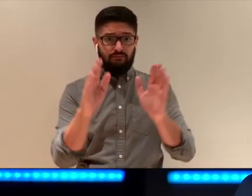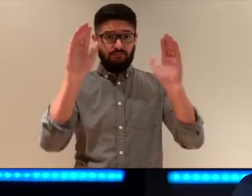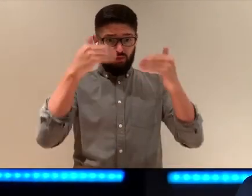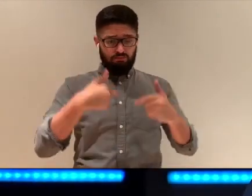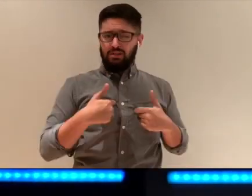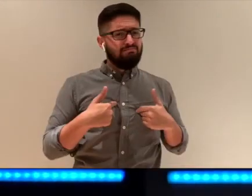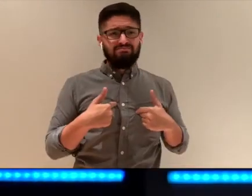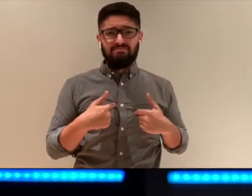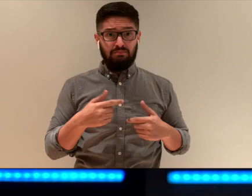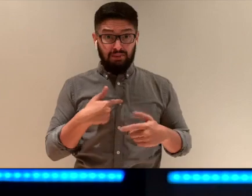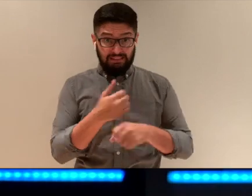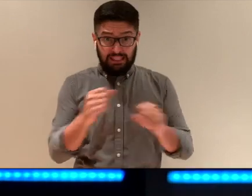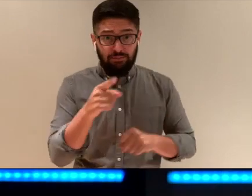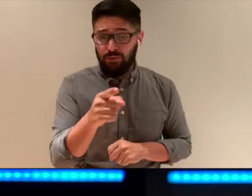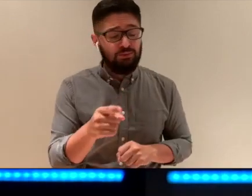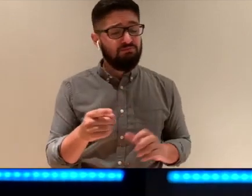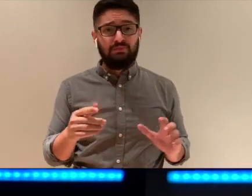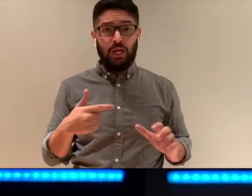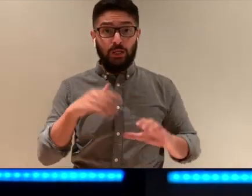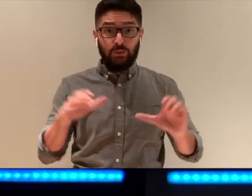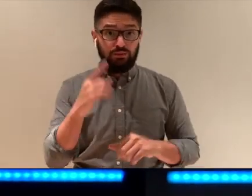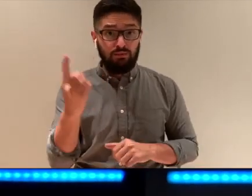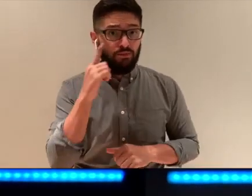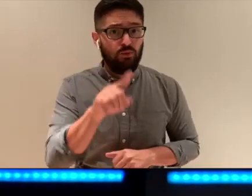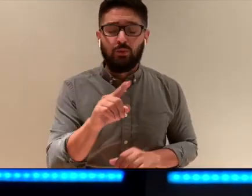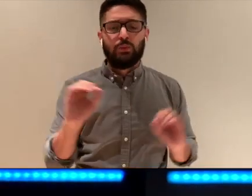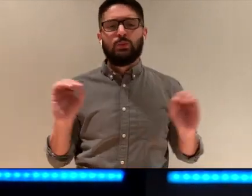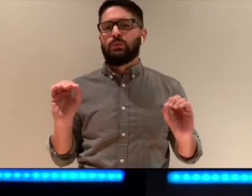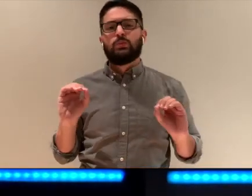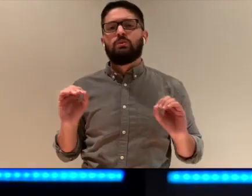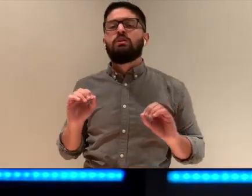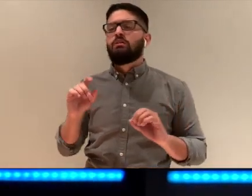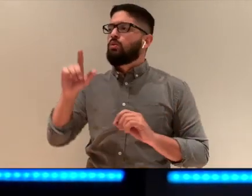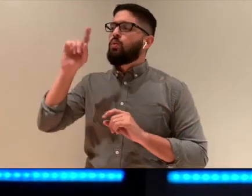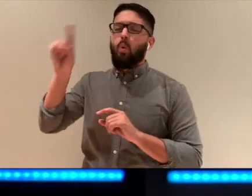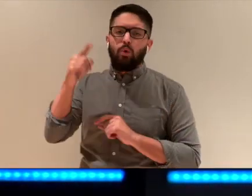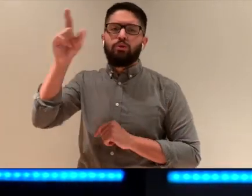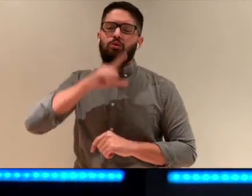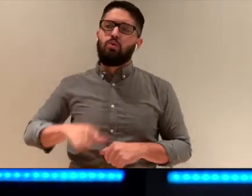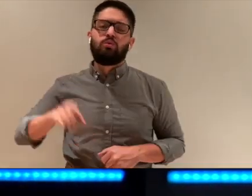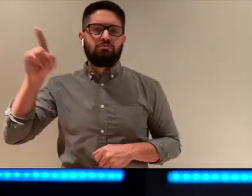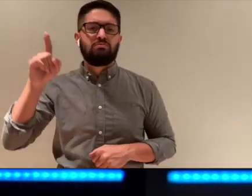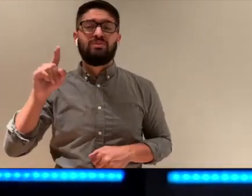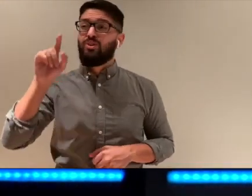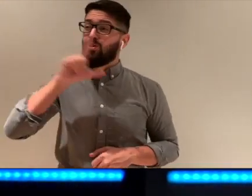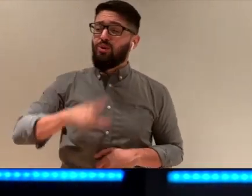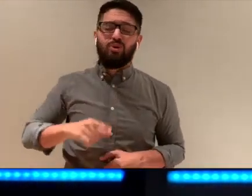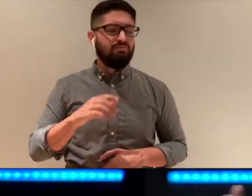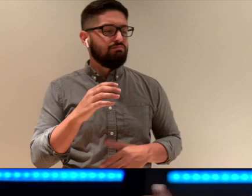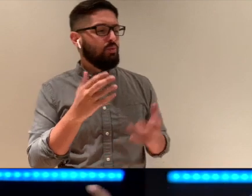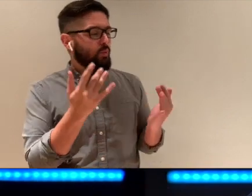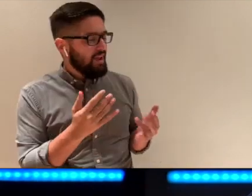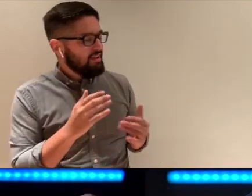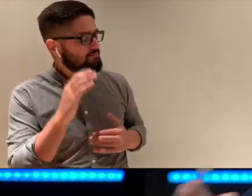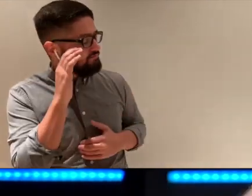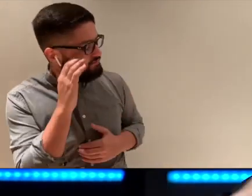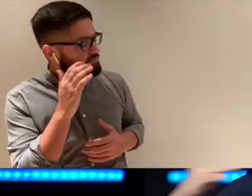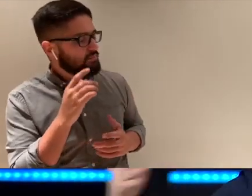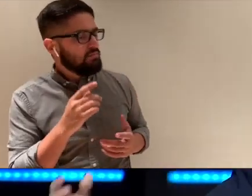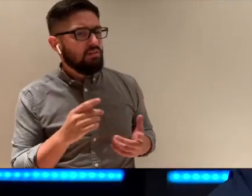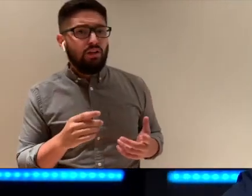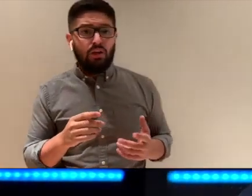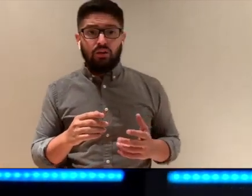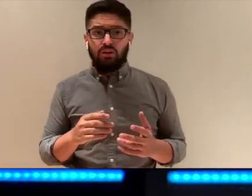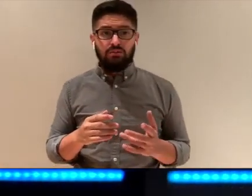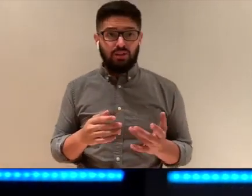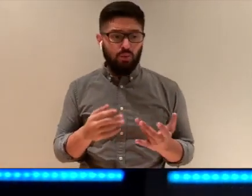pray to me. I cannot save you, I cannot do anything for you, but only the Lord. He's the one that's waiting to listen to you, to embrace you. We